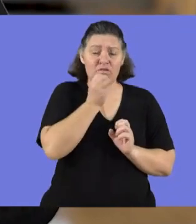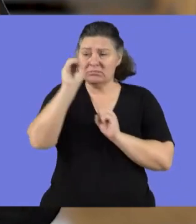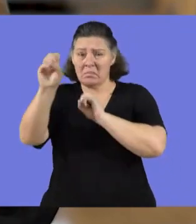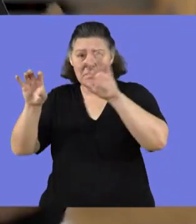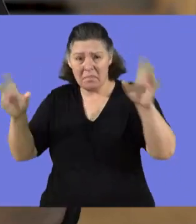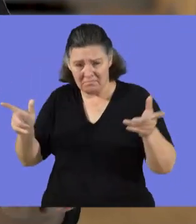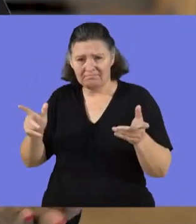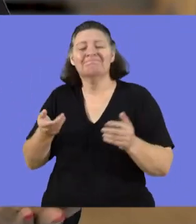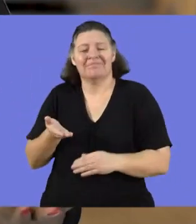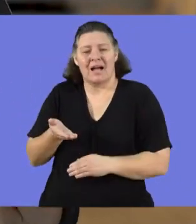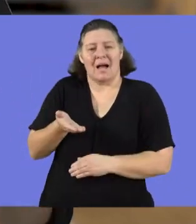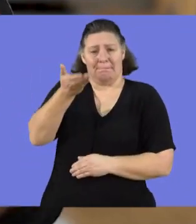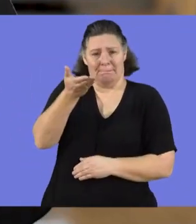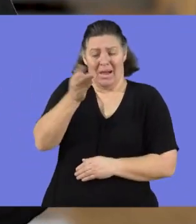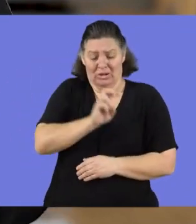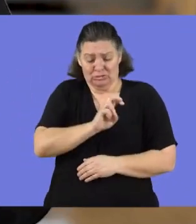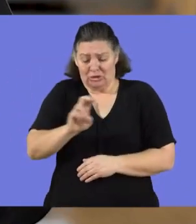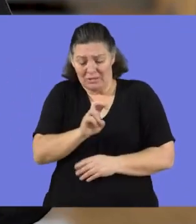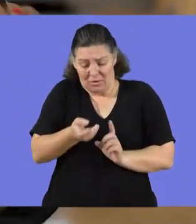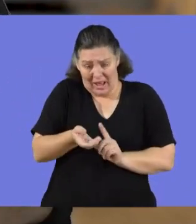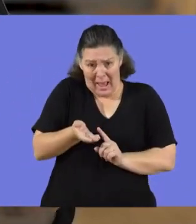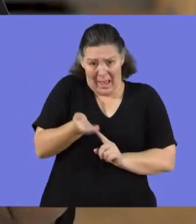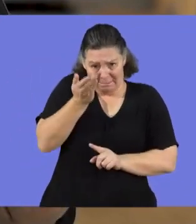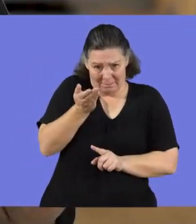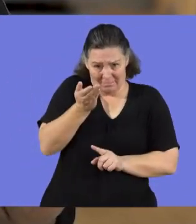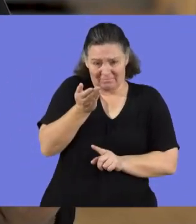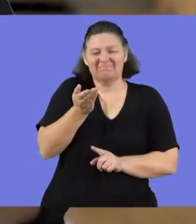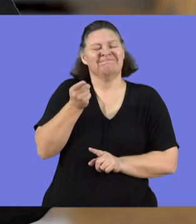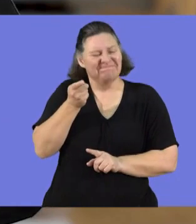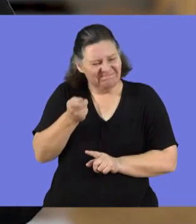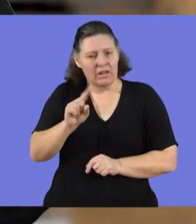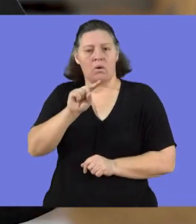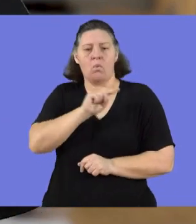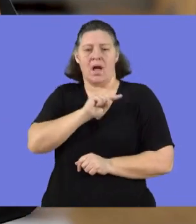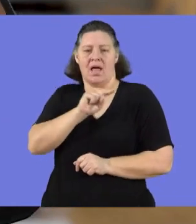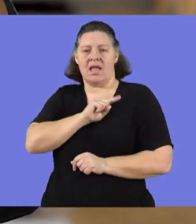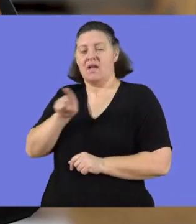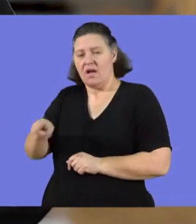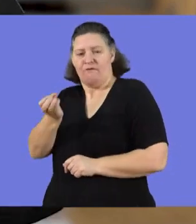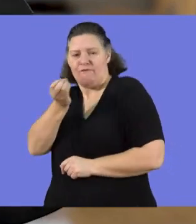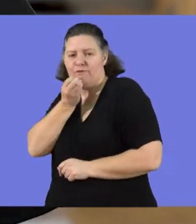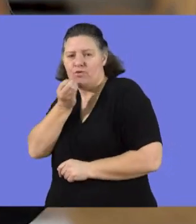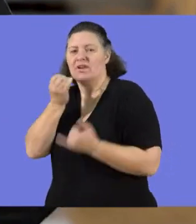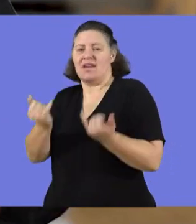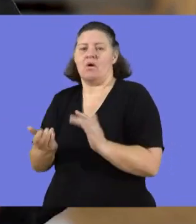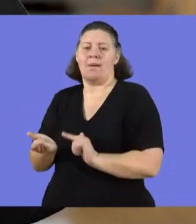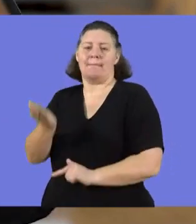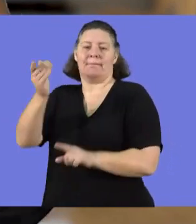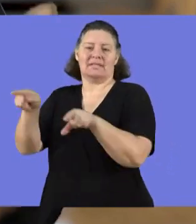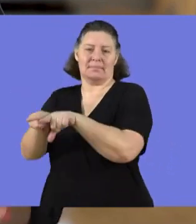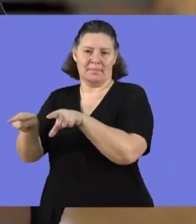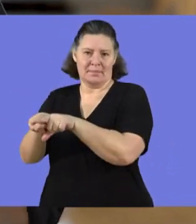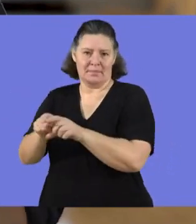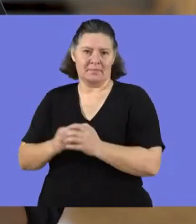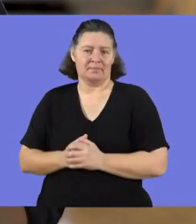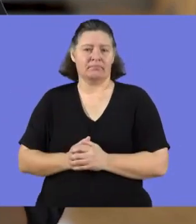will also increase. So as the transport cost increases, that causes the price of food to